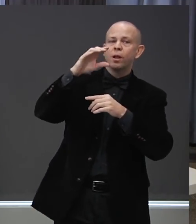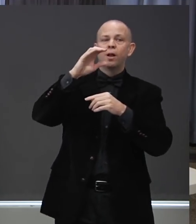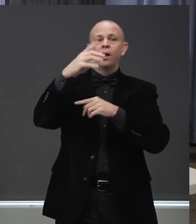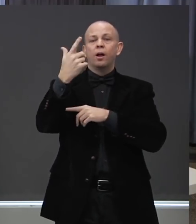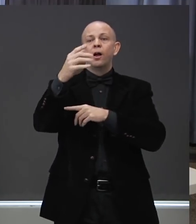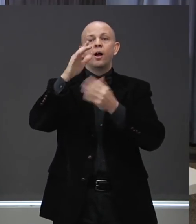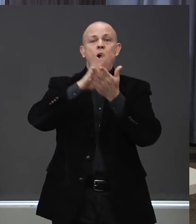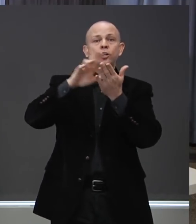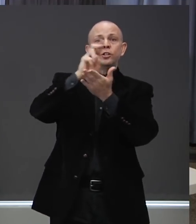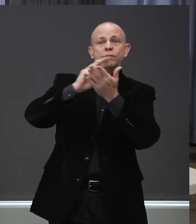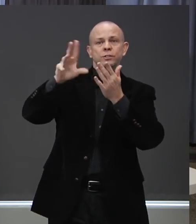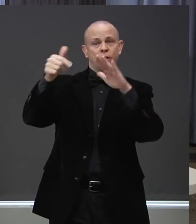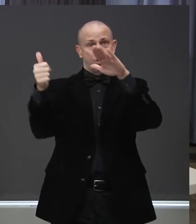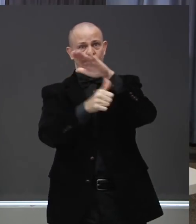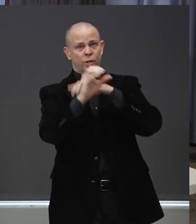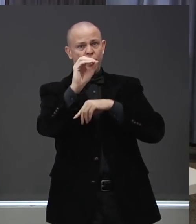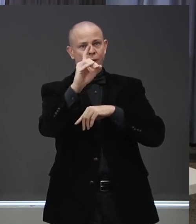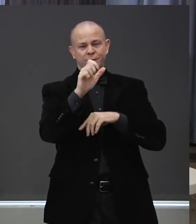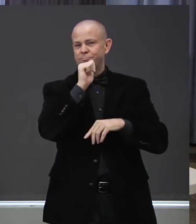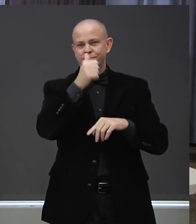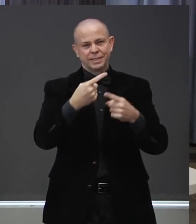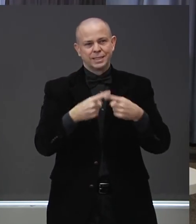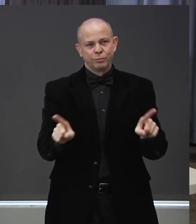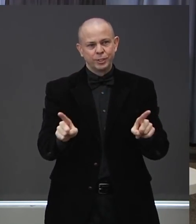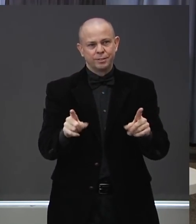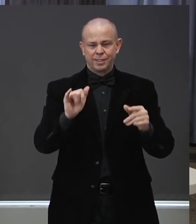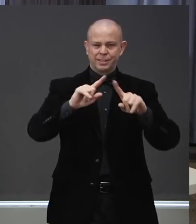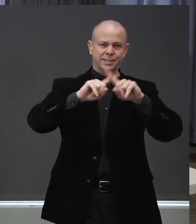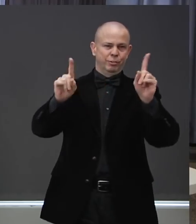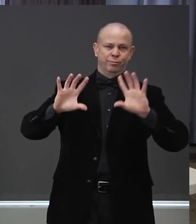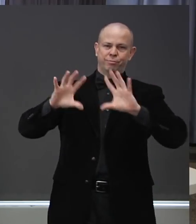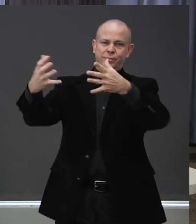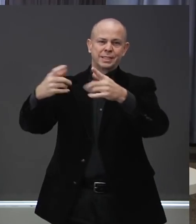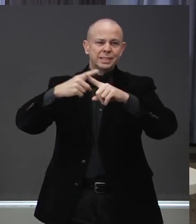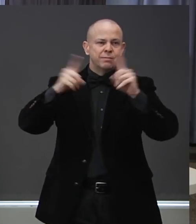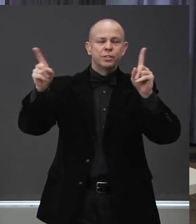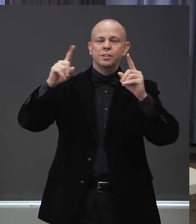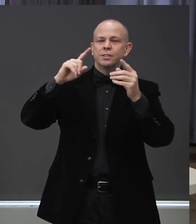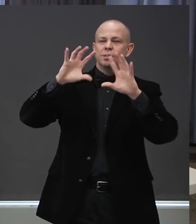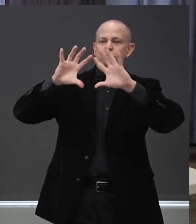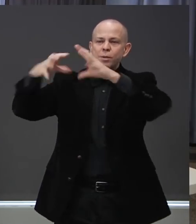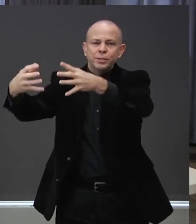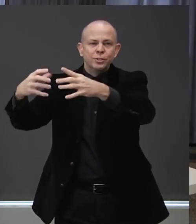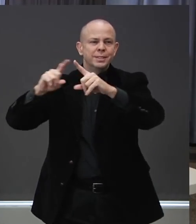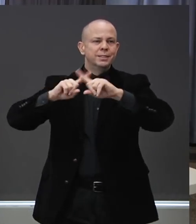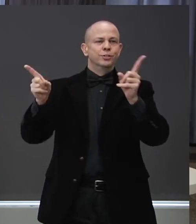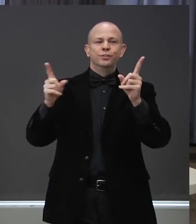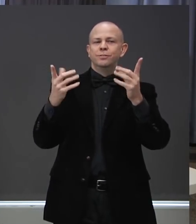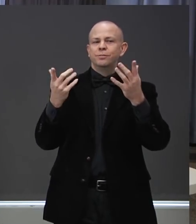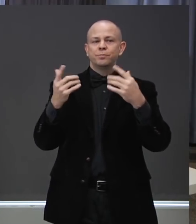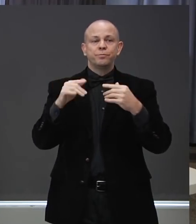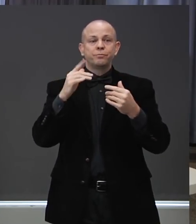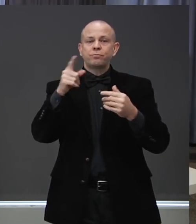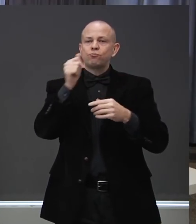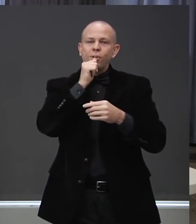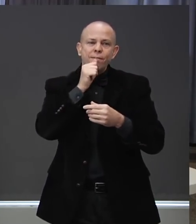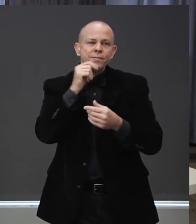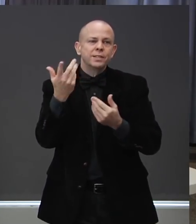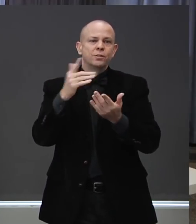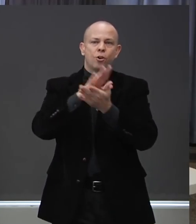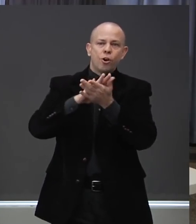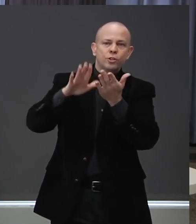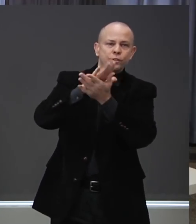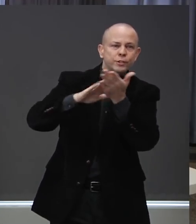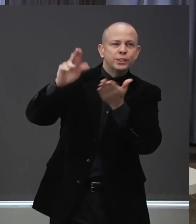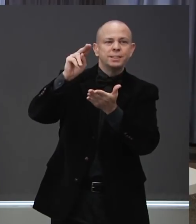a very different population, different settings, many more private institutions. So there is guidance for them, and it's true that we